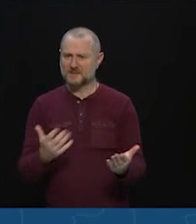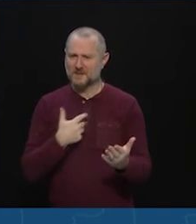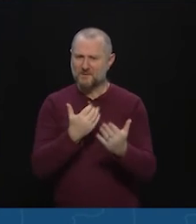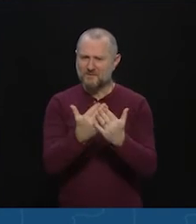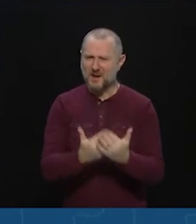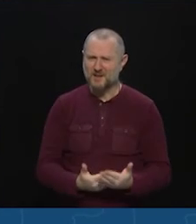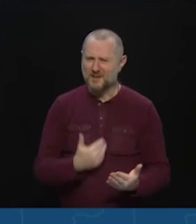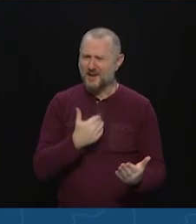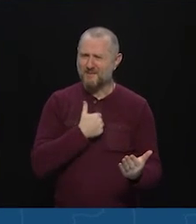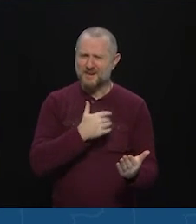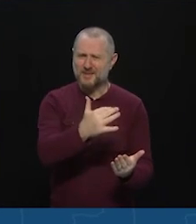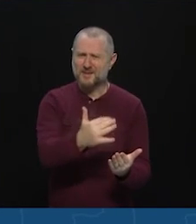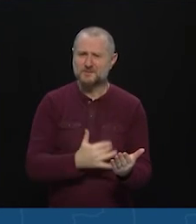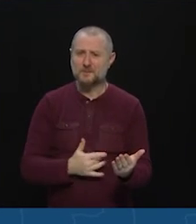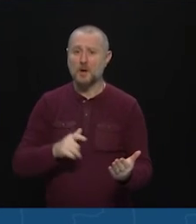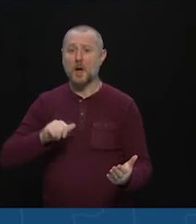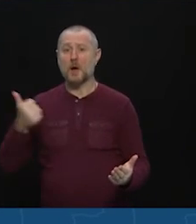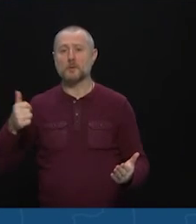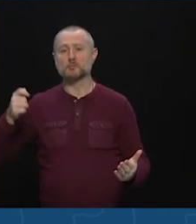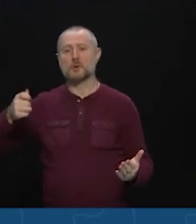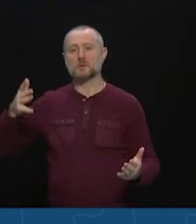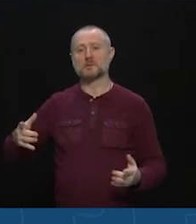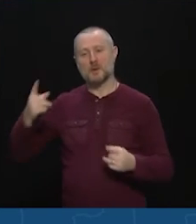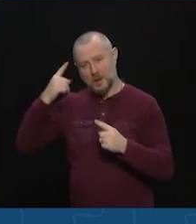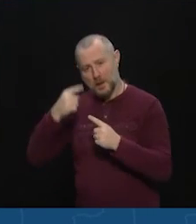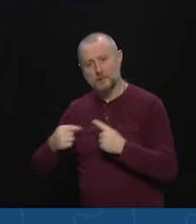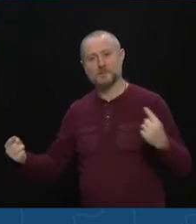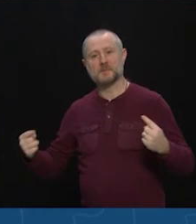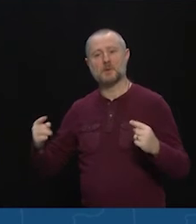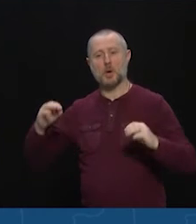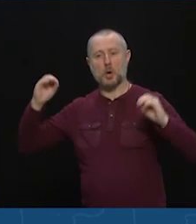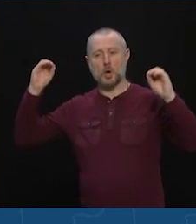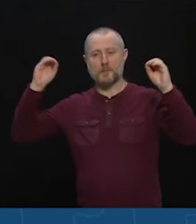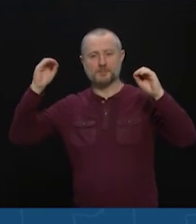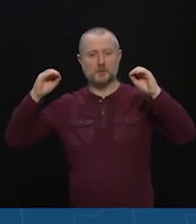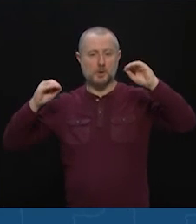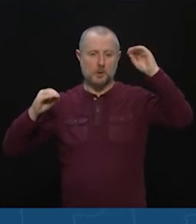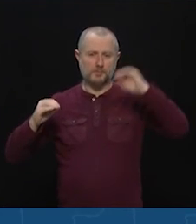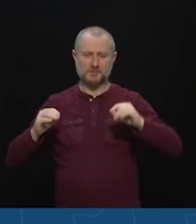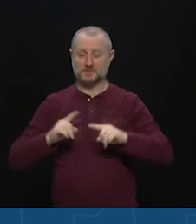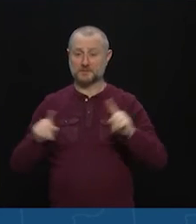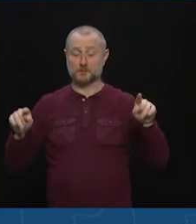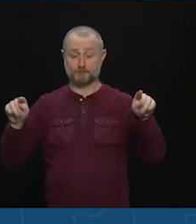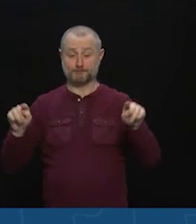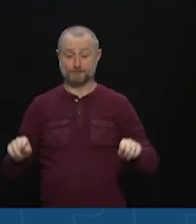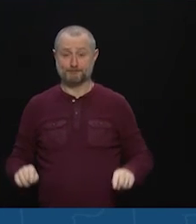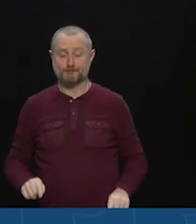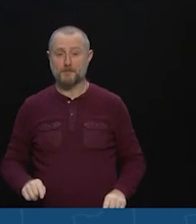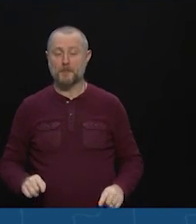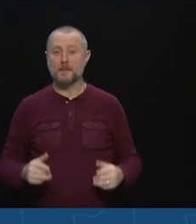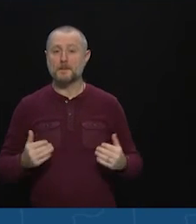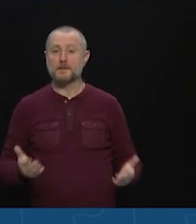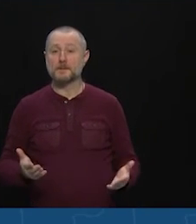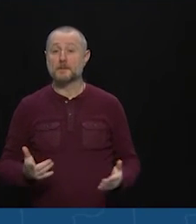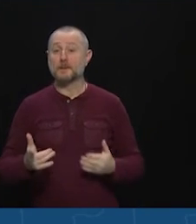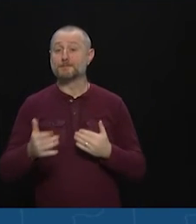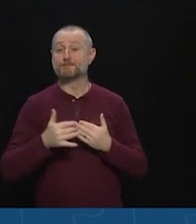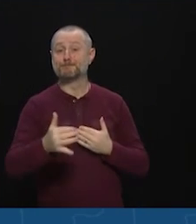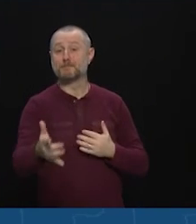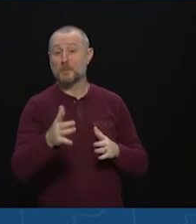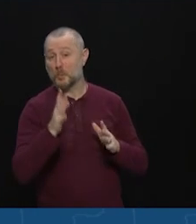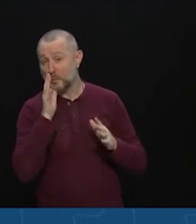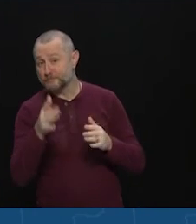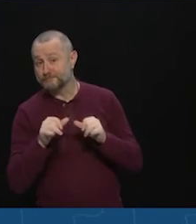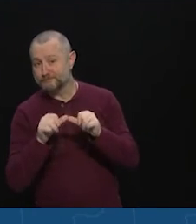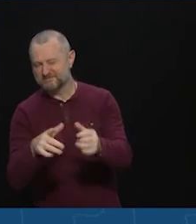shortly. I'm encouraging parents and students to continue doing what they're doing, because the last thing I want to see is a